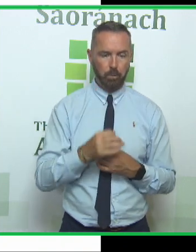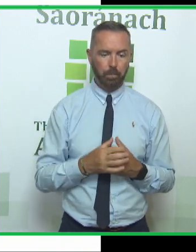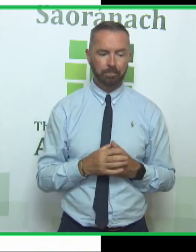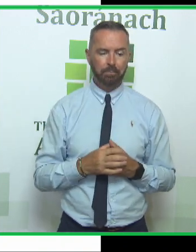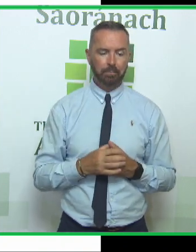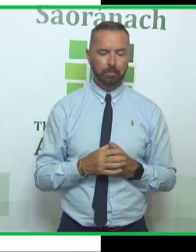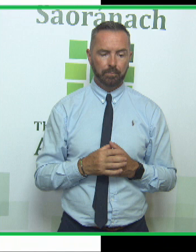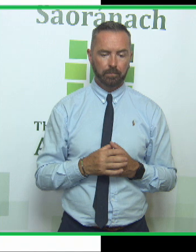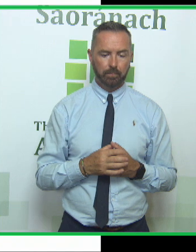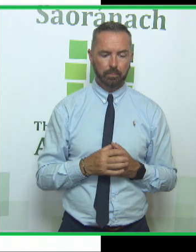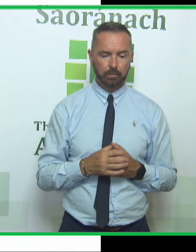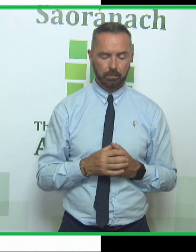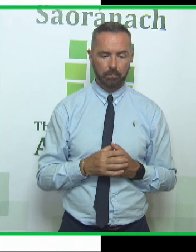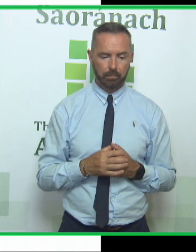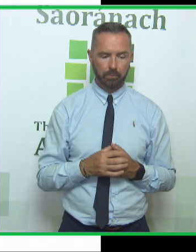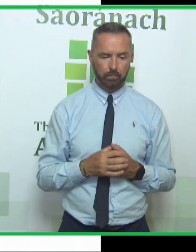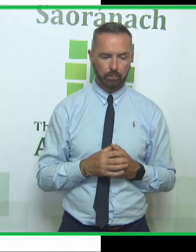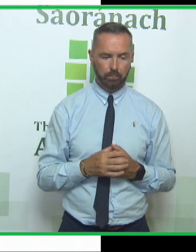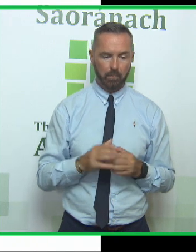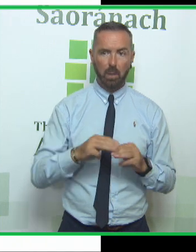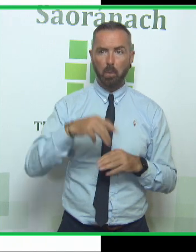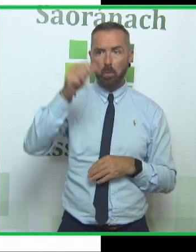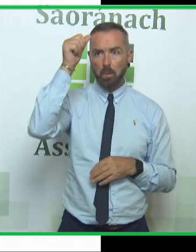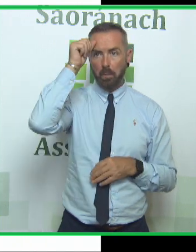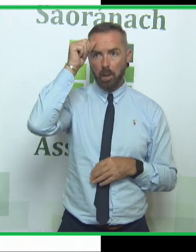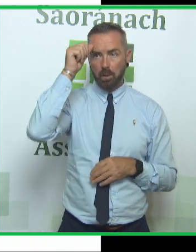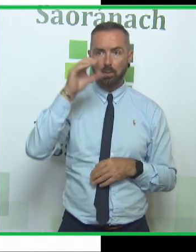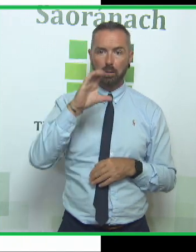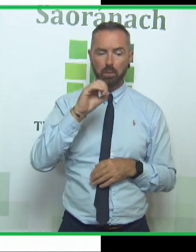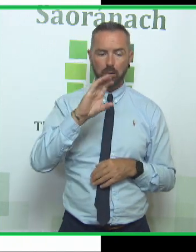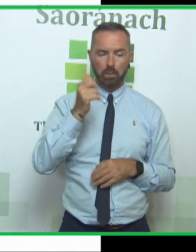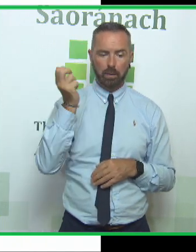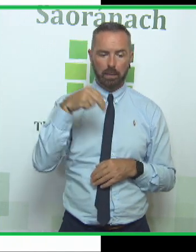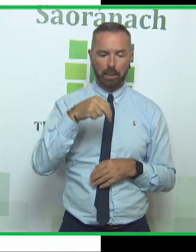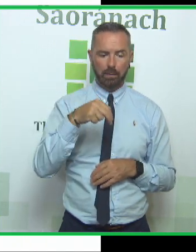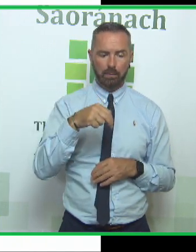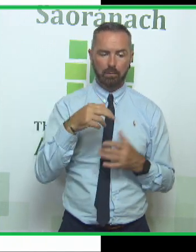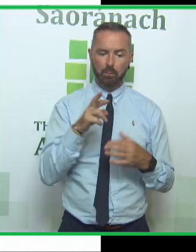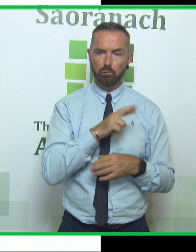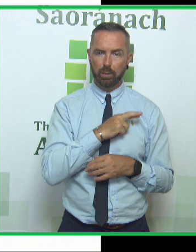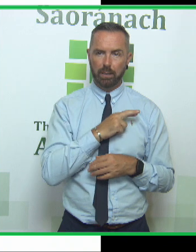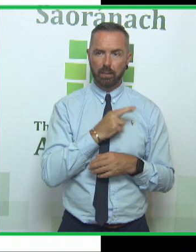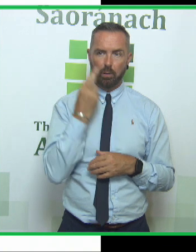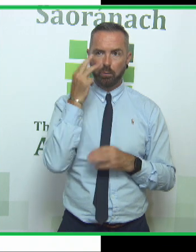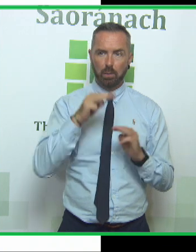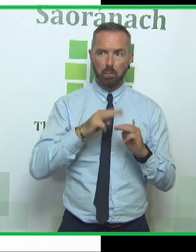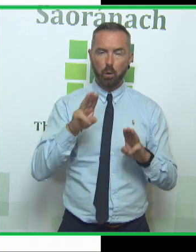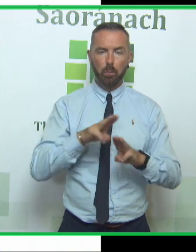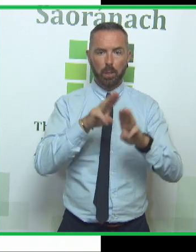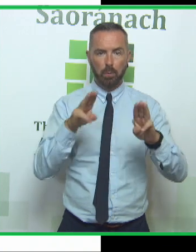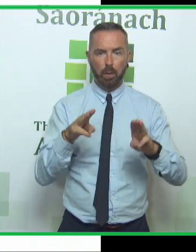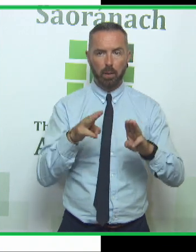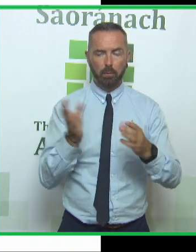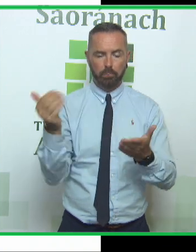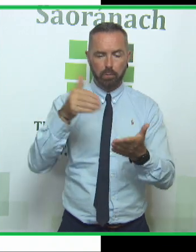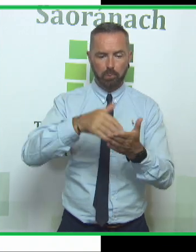Drugs of choice, while I suppose cocaine has become maybe the reason why more people have